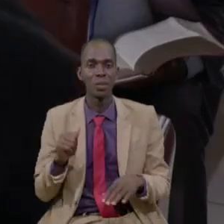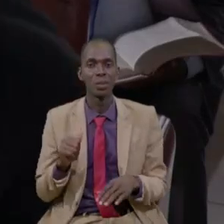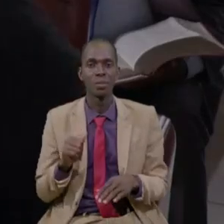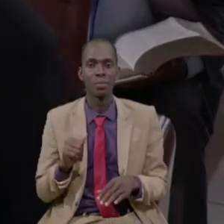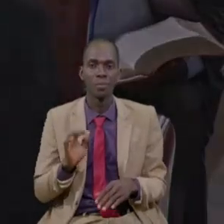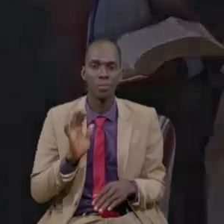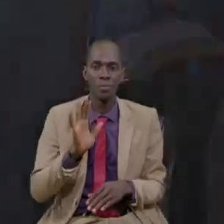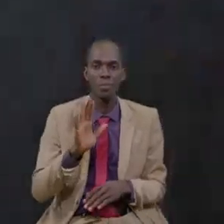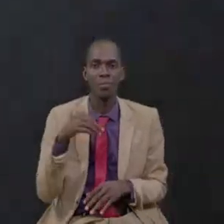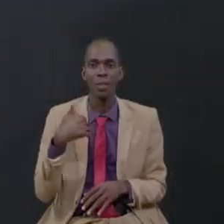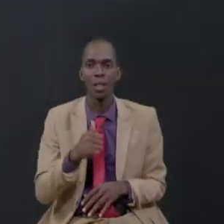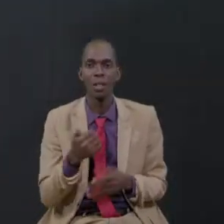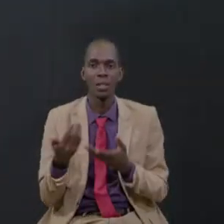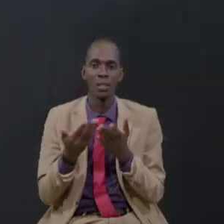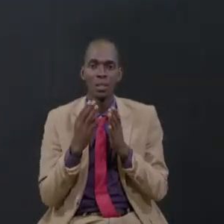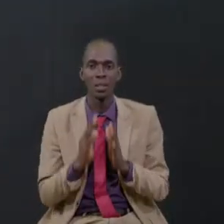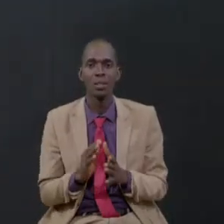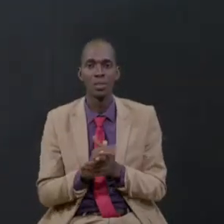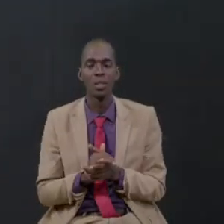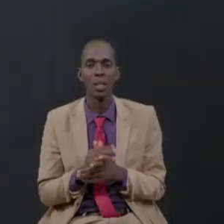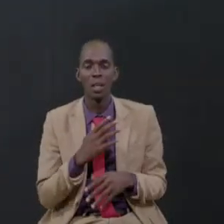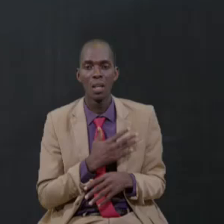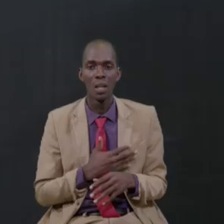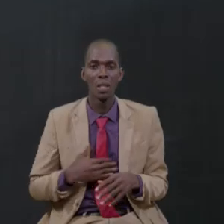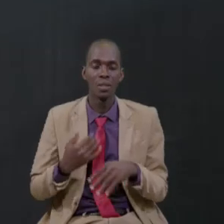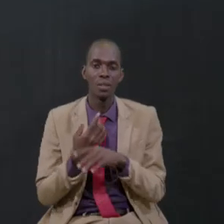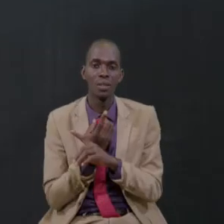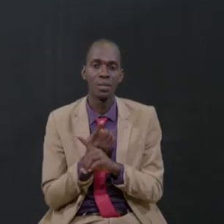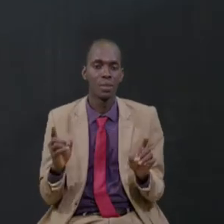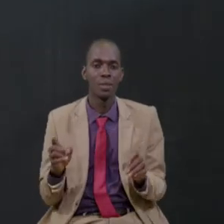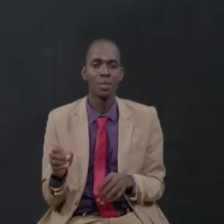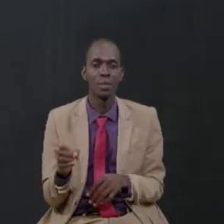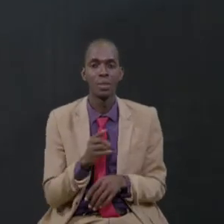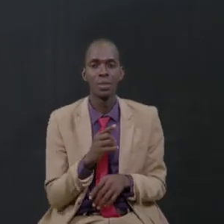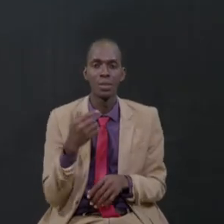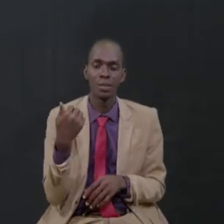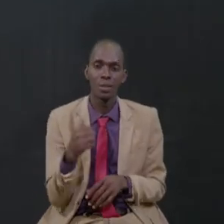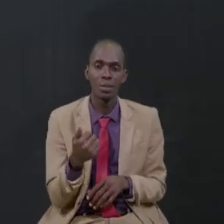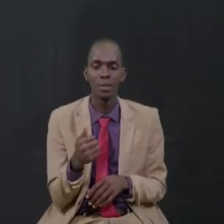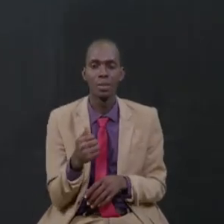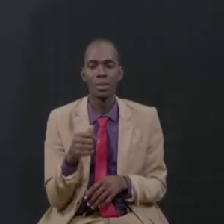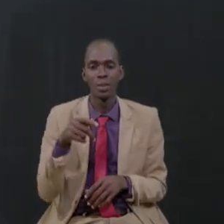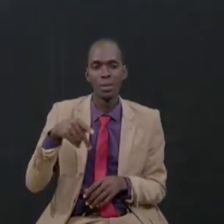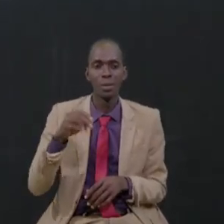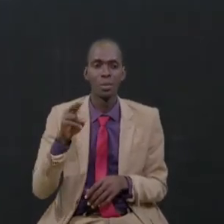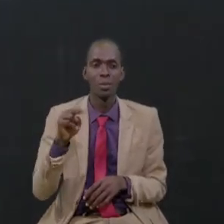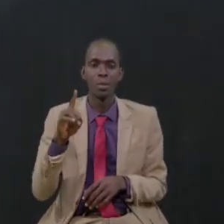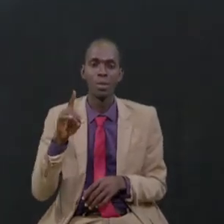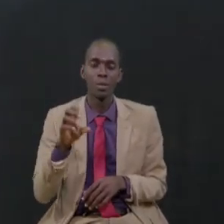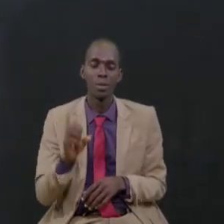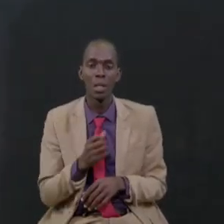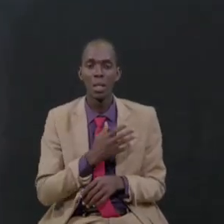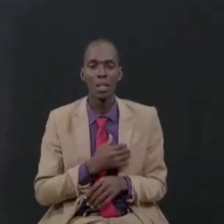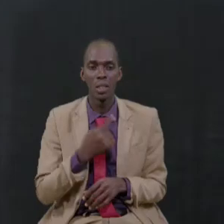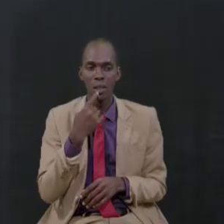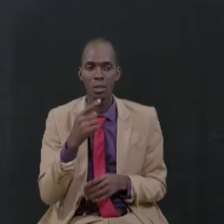servants and delivered them 10 pounds and said unto them,